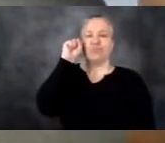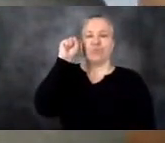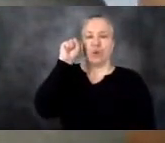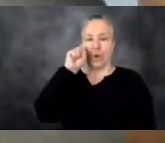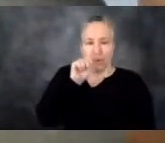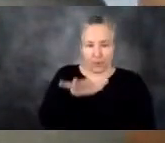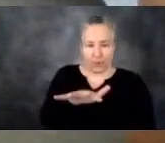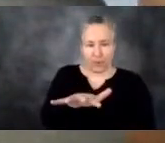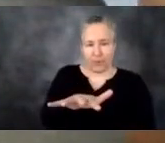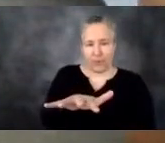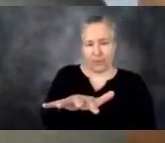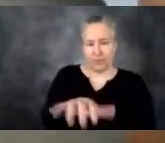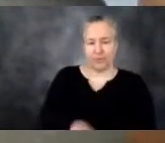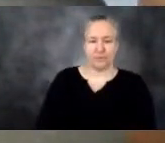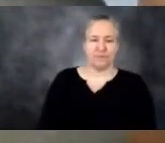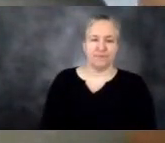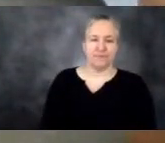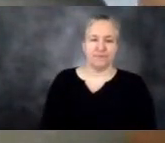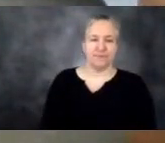and exhale.